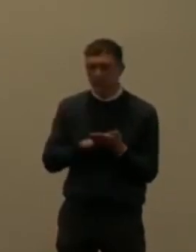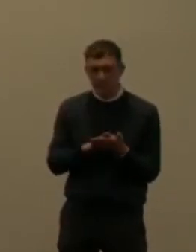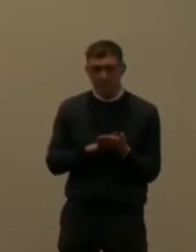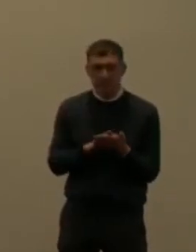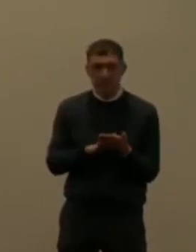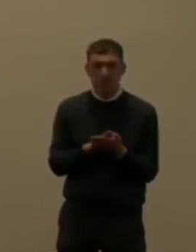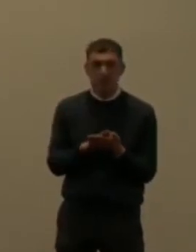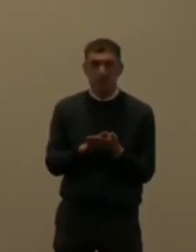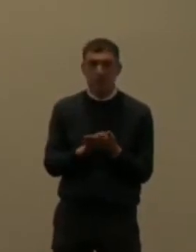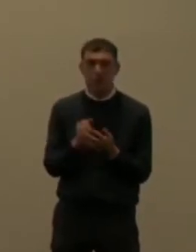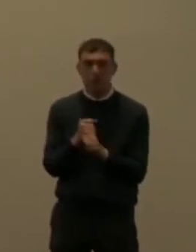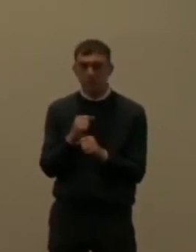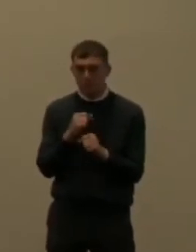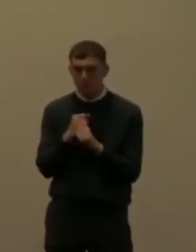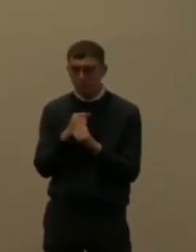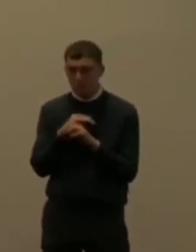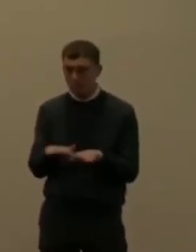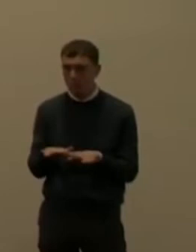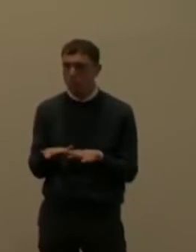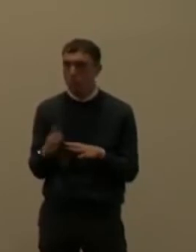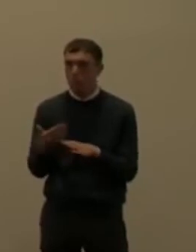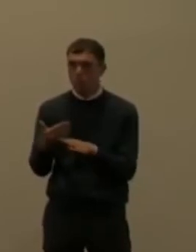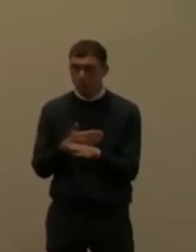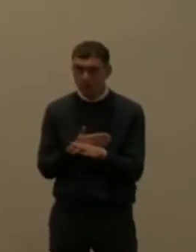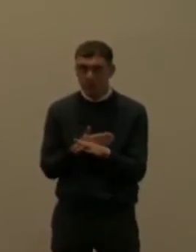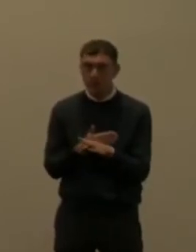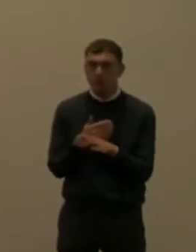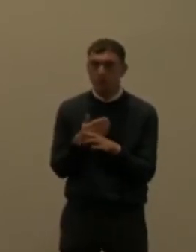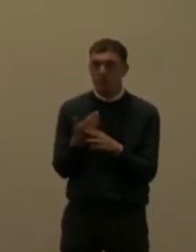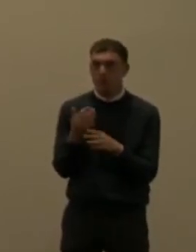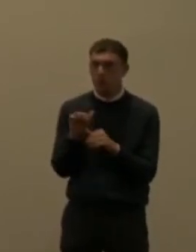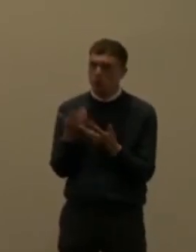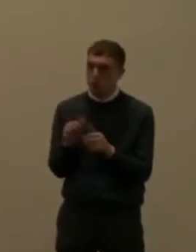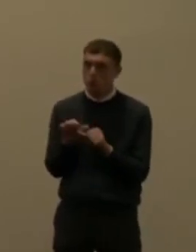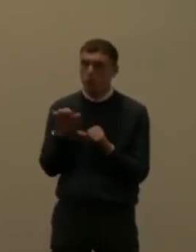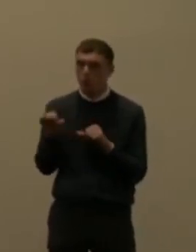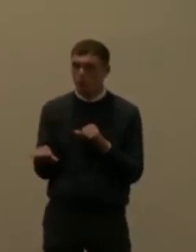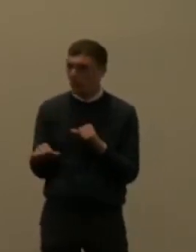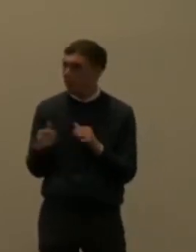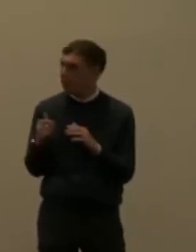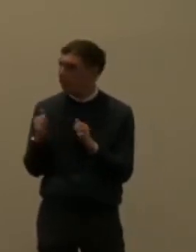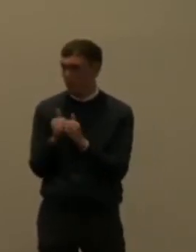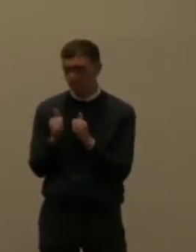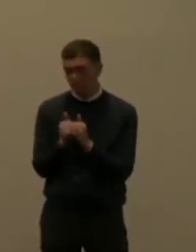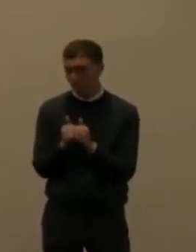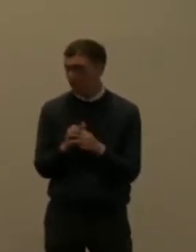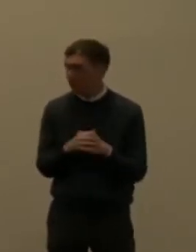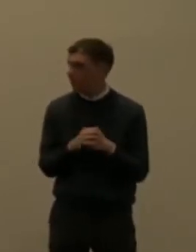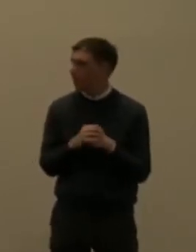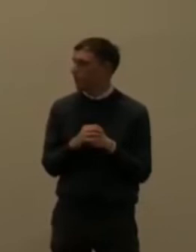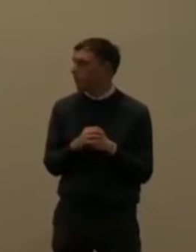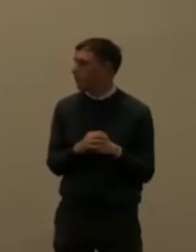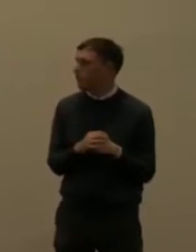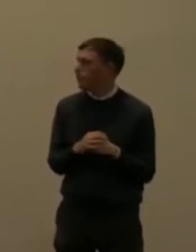pre and post actions. You can define some pre-approval, post-approval, and so on. But it's basically the